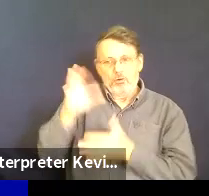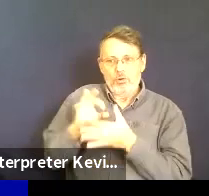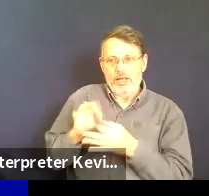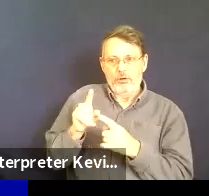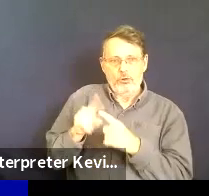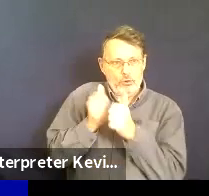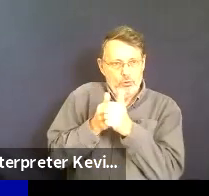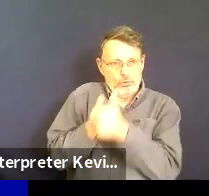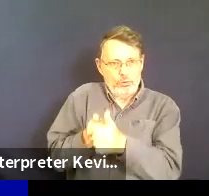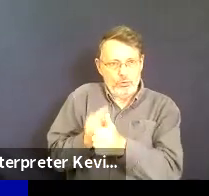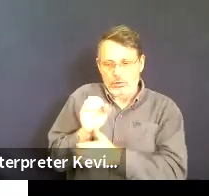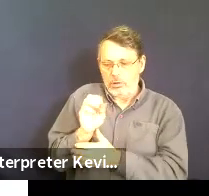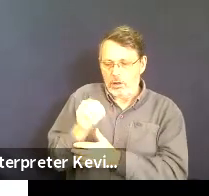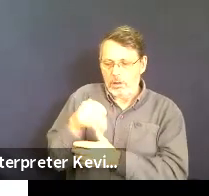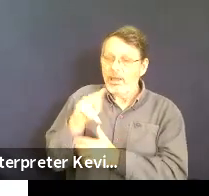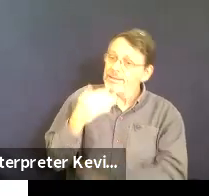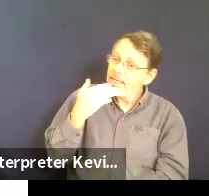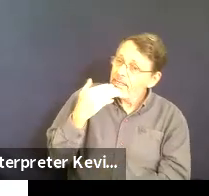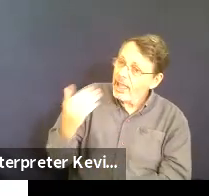Thank you, Alicia.